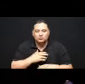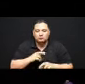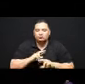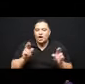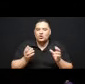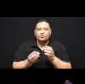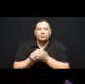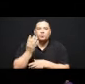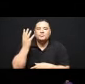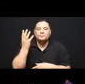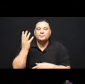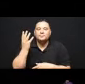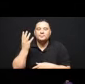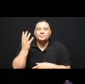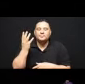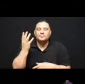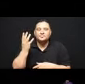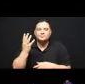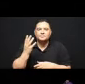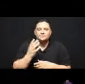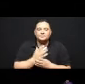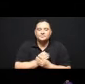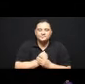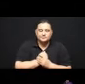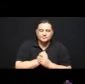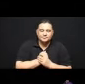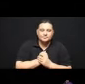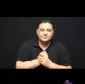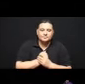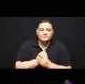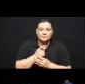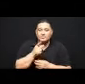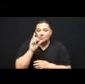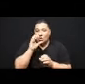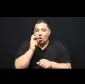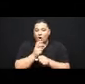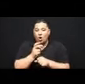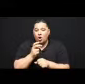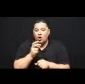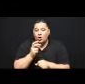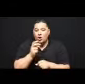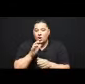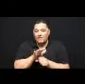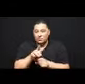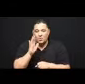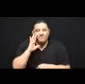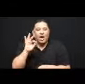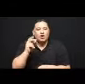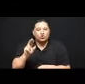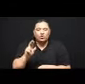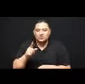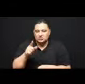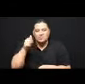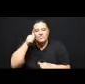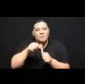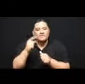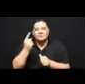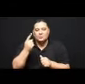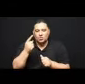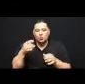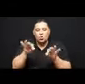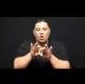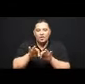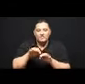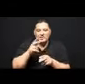You aren't far enough, and you'll find her. She's the memory of something worthy of the name Palace. But